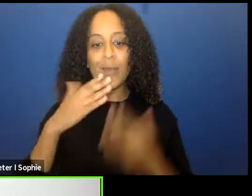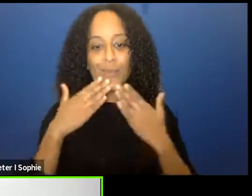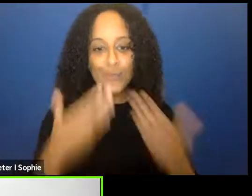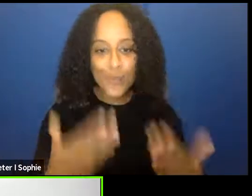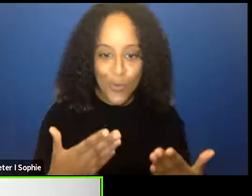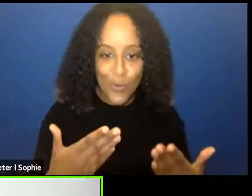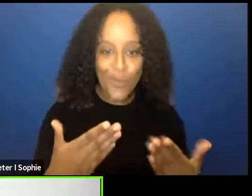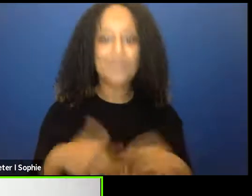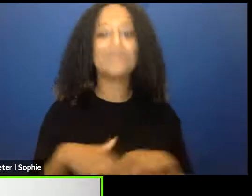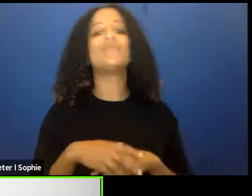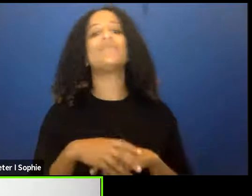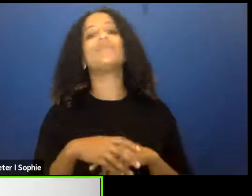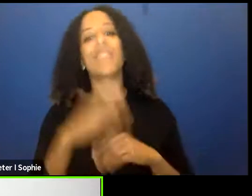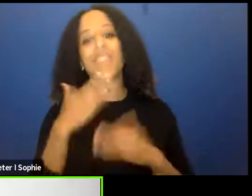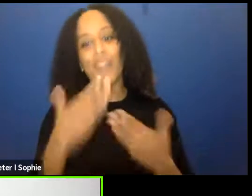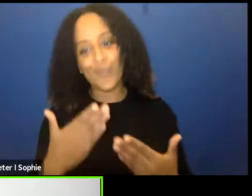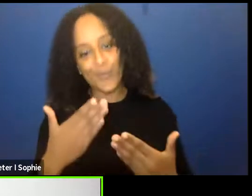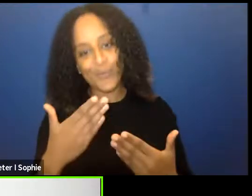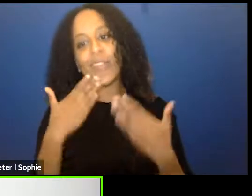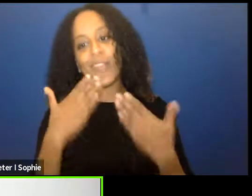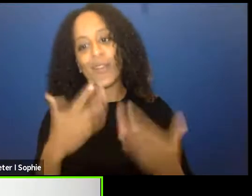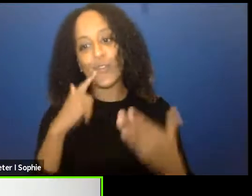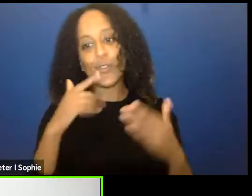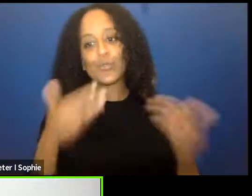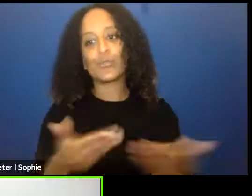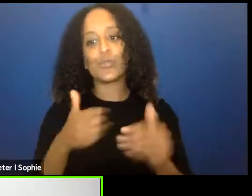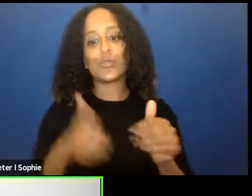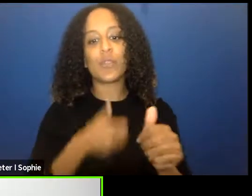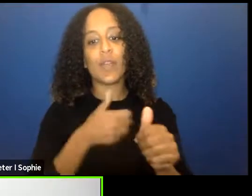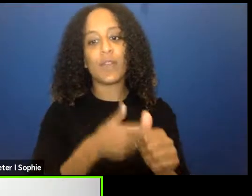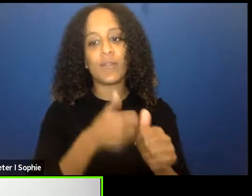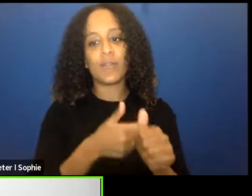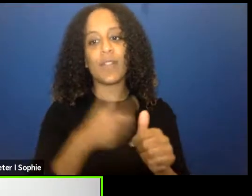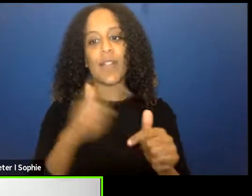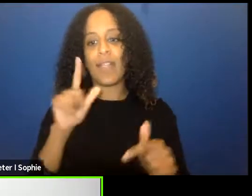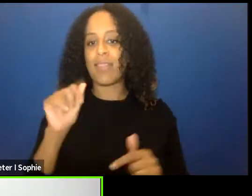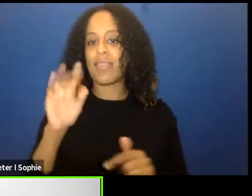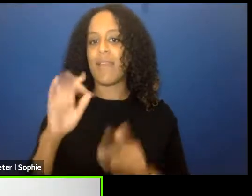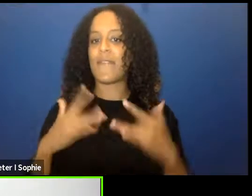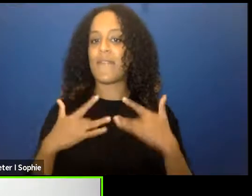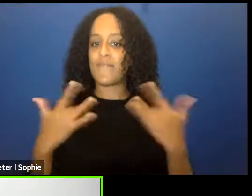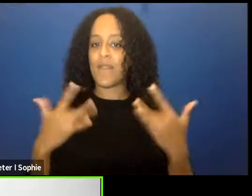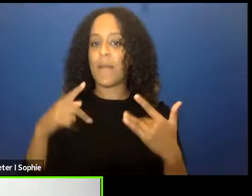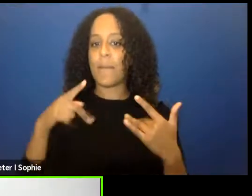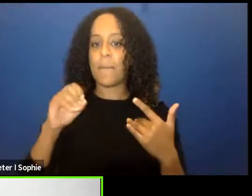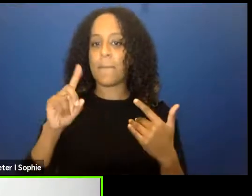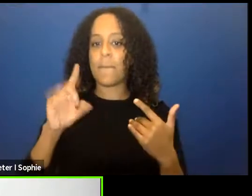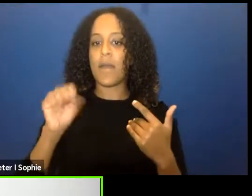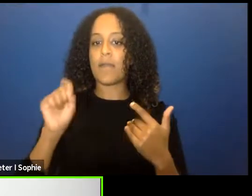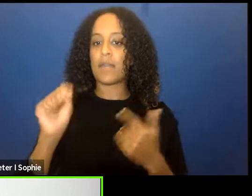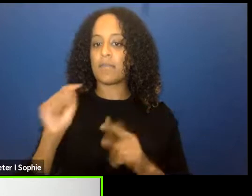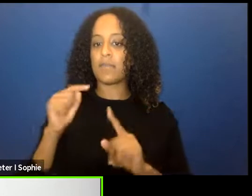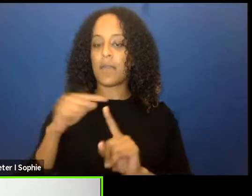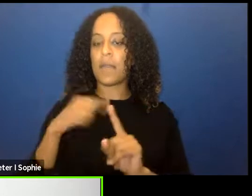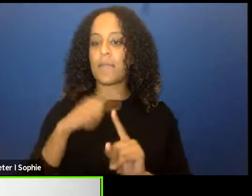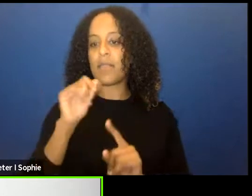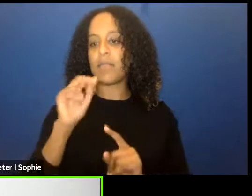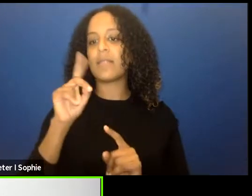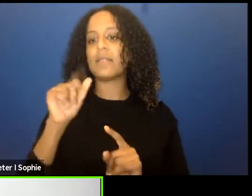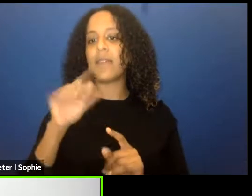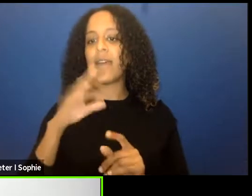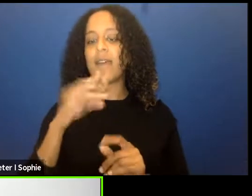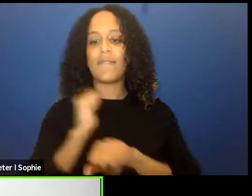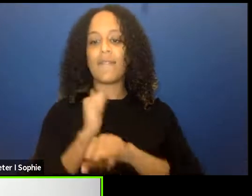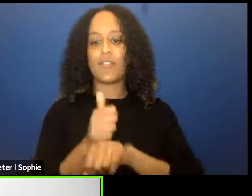introducing yourself. This is a live event and podcast series. I'm Melinda Briana Epler, the founder and CEO of